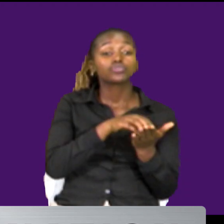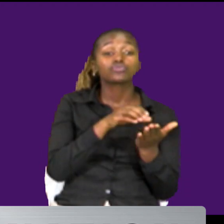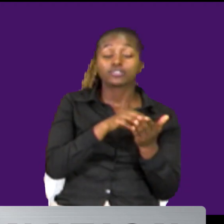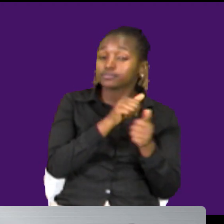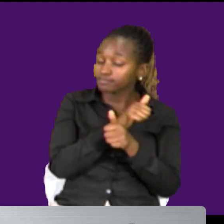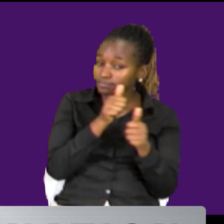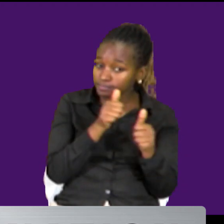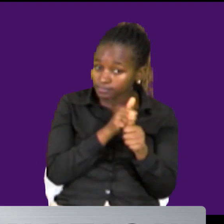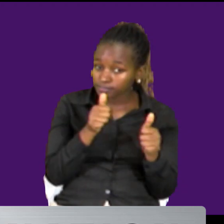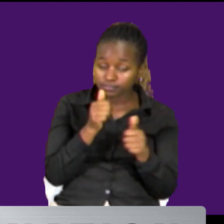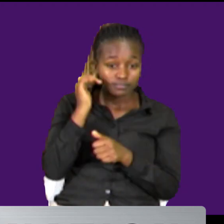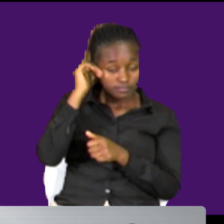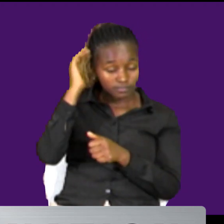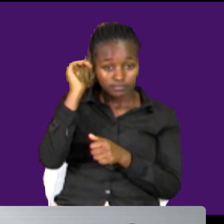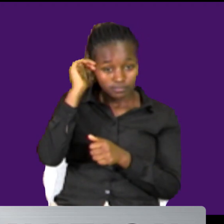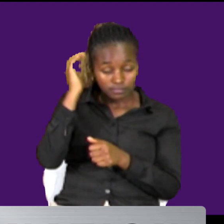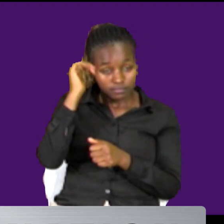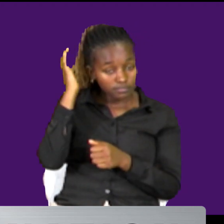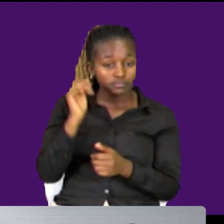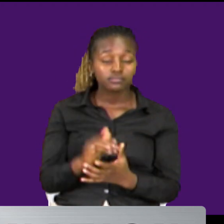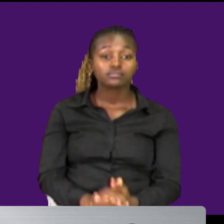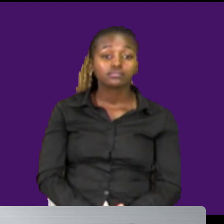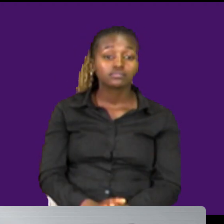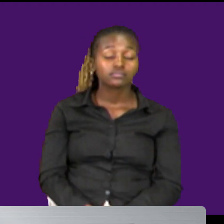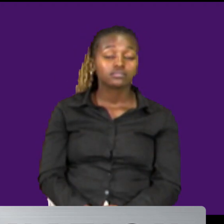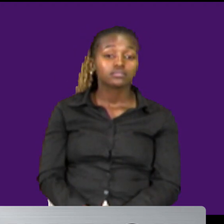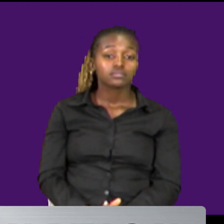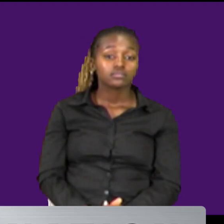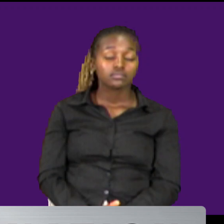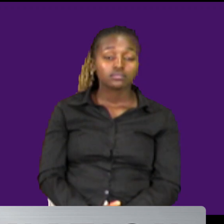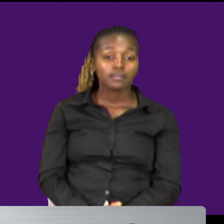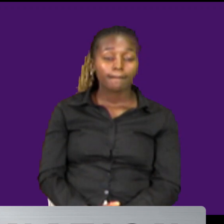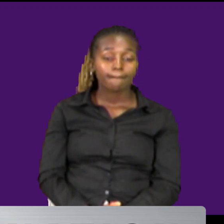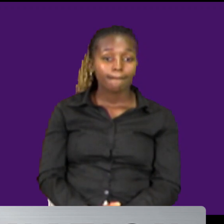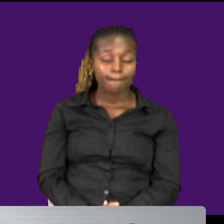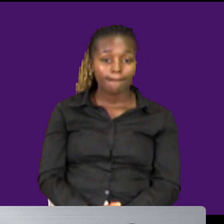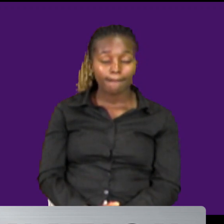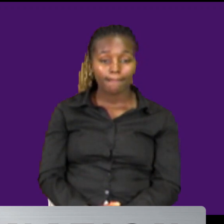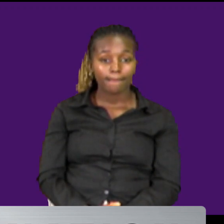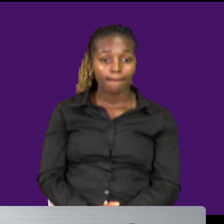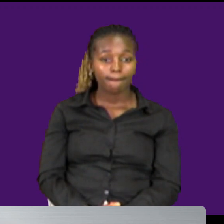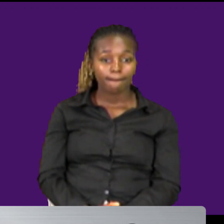both. I live in Nairobi, so I'll situate both. Right. So on Tuesday he was in